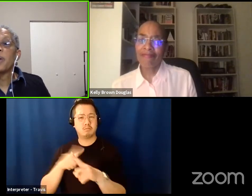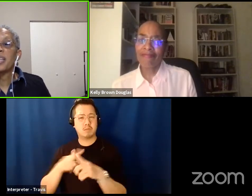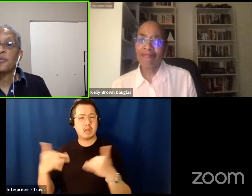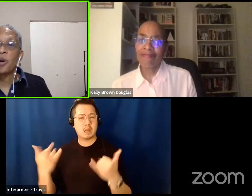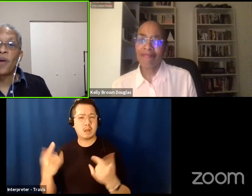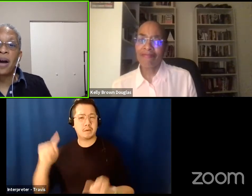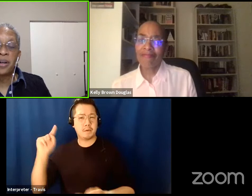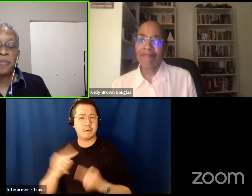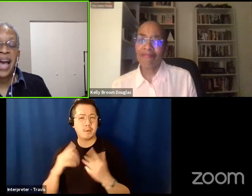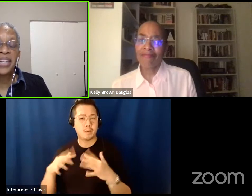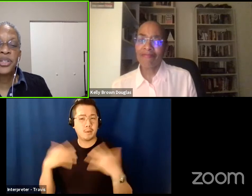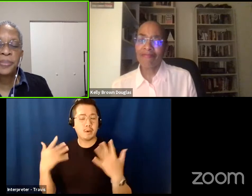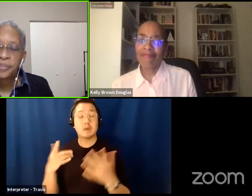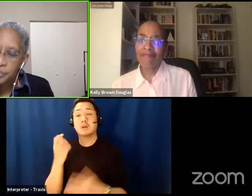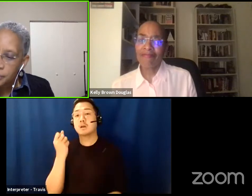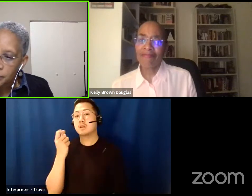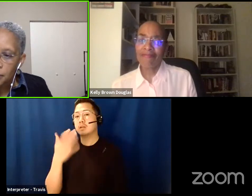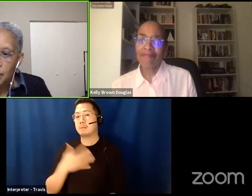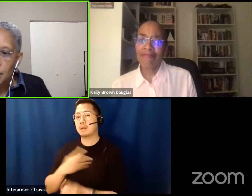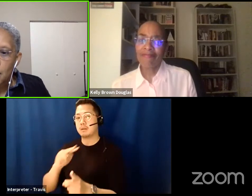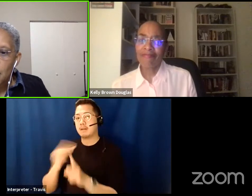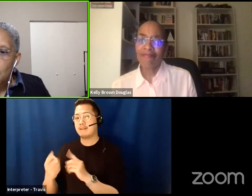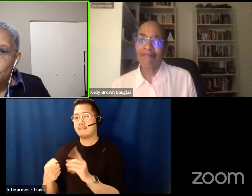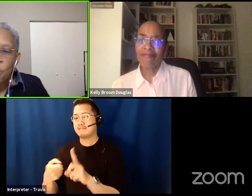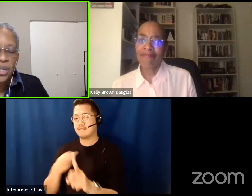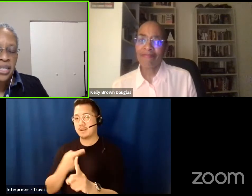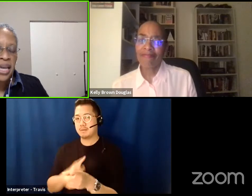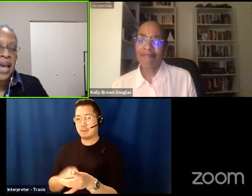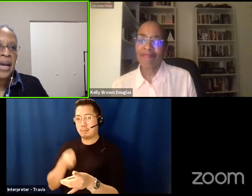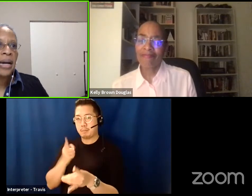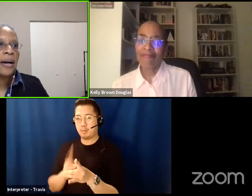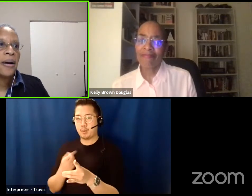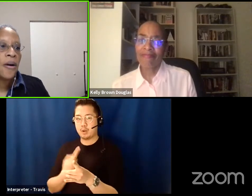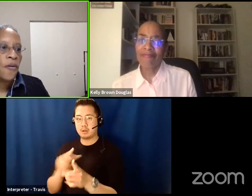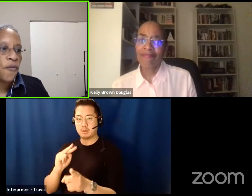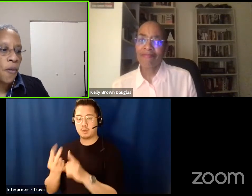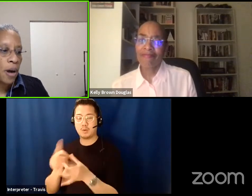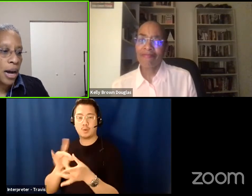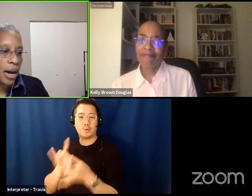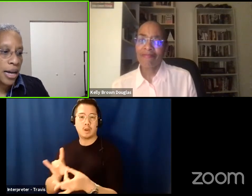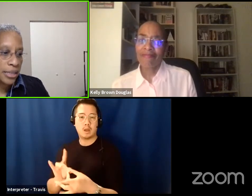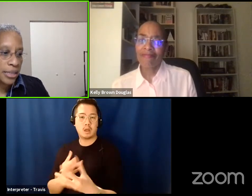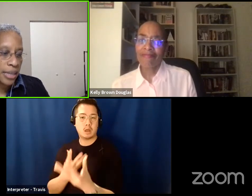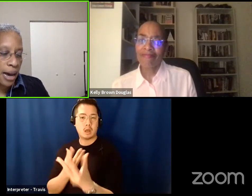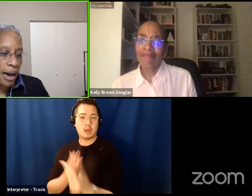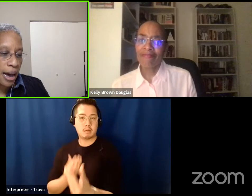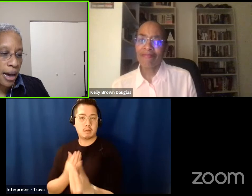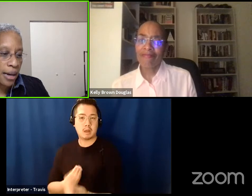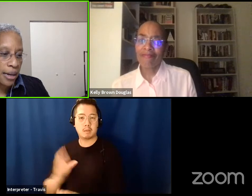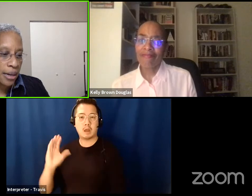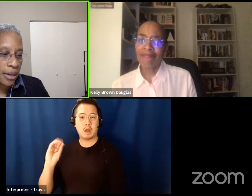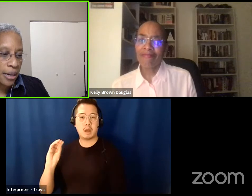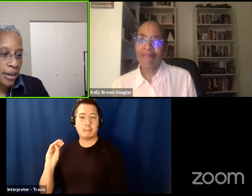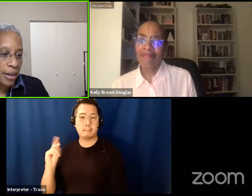Buddhist perspective around compassion. What would it take for us